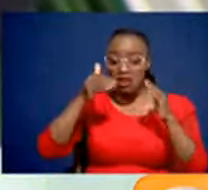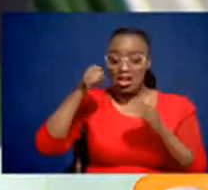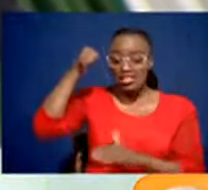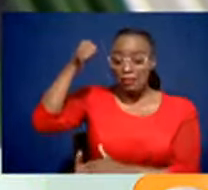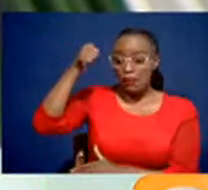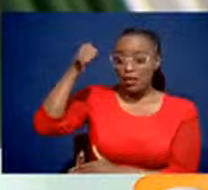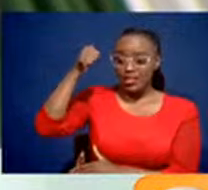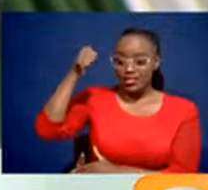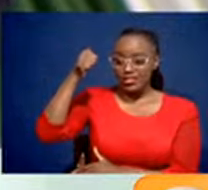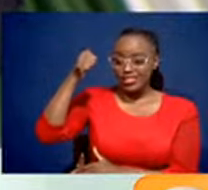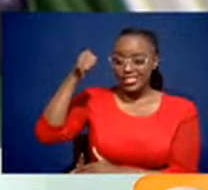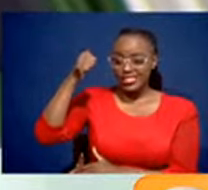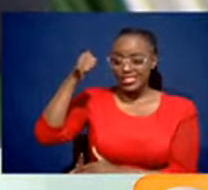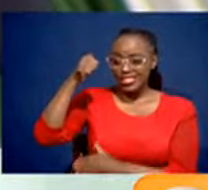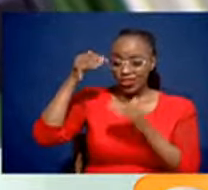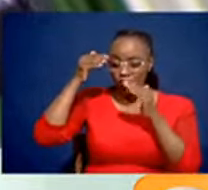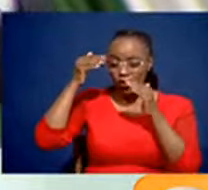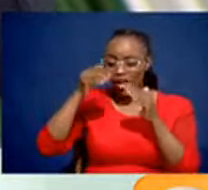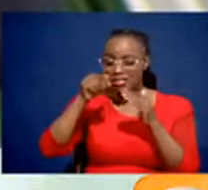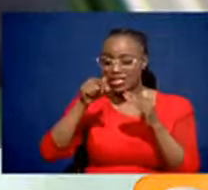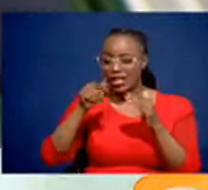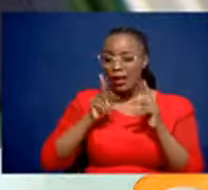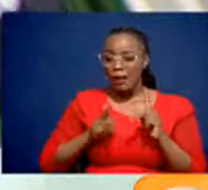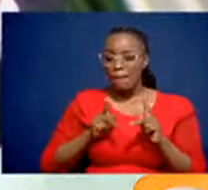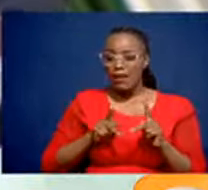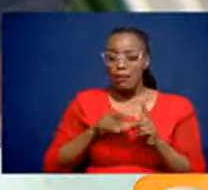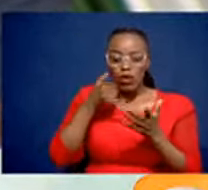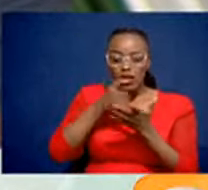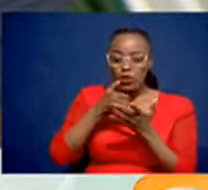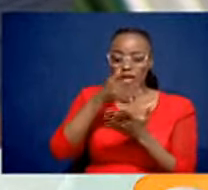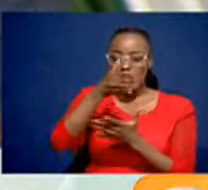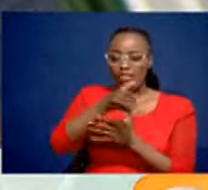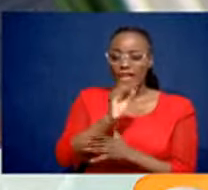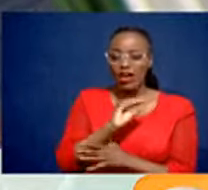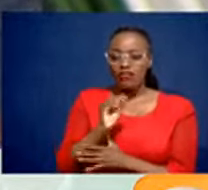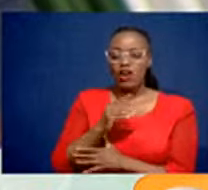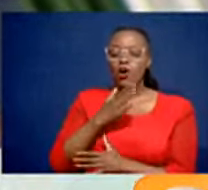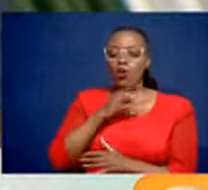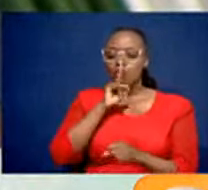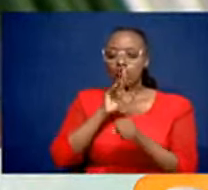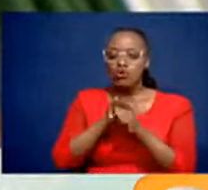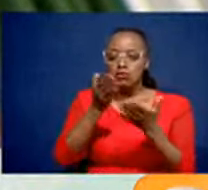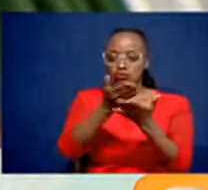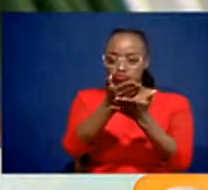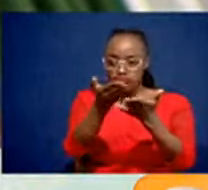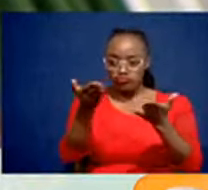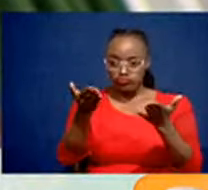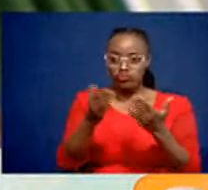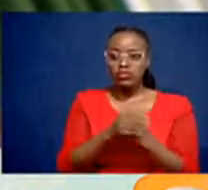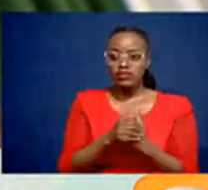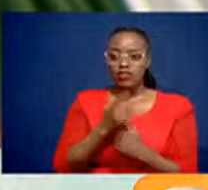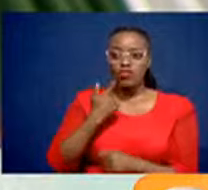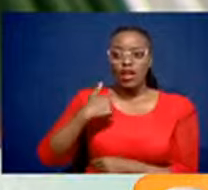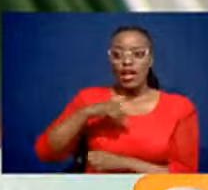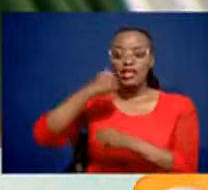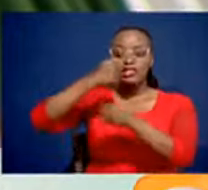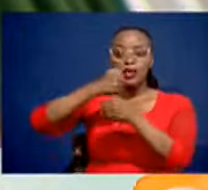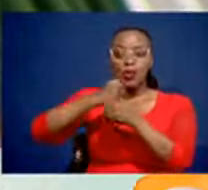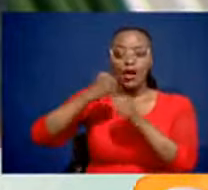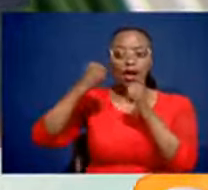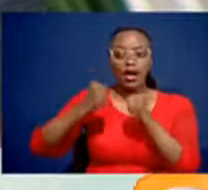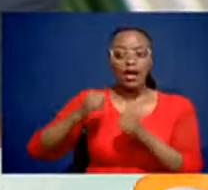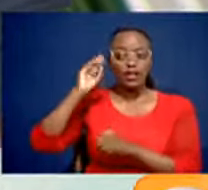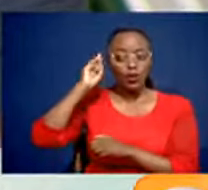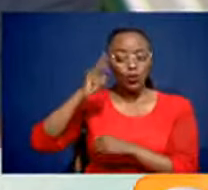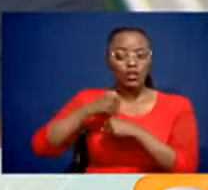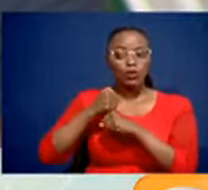the politics that people are not in the center. I want to assure you that we will work hard to